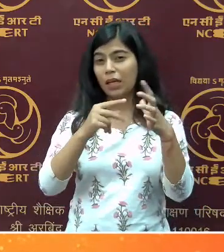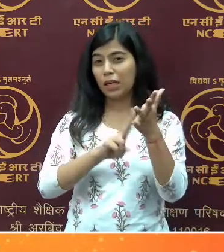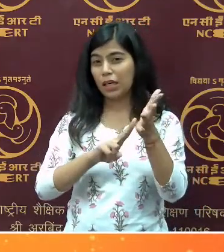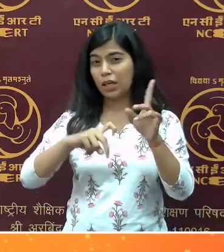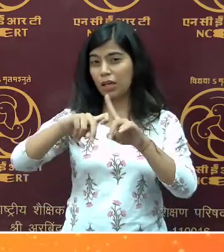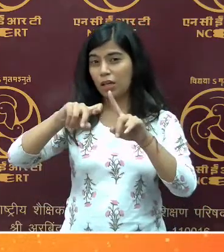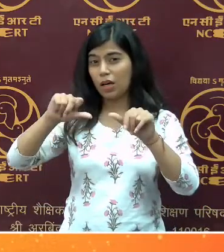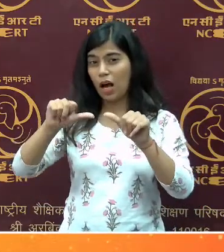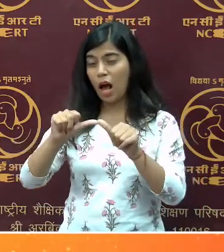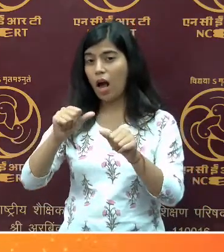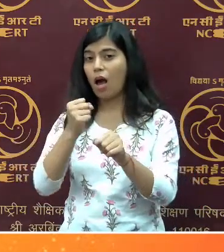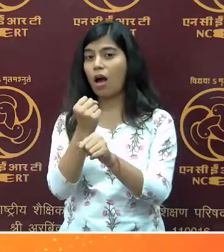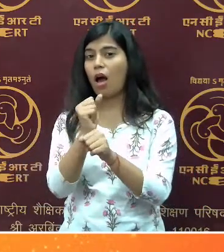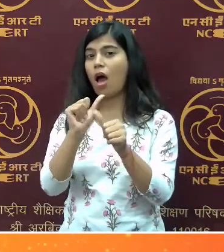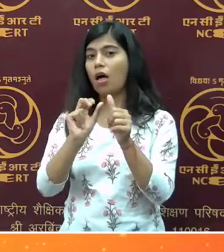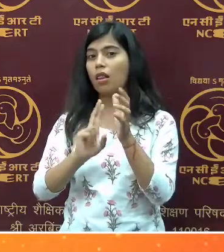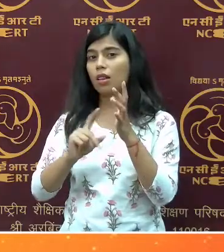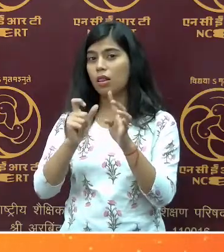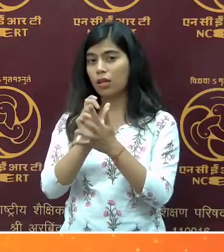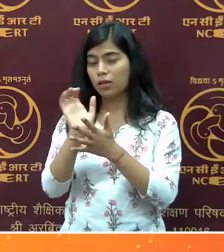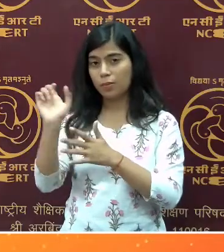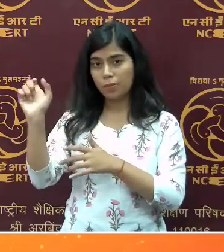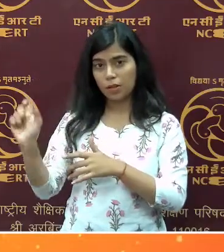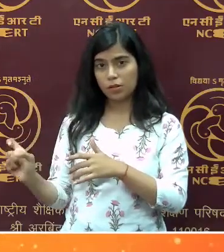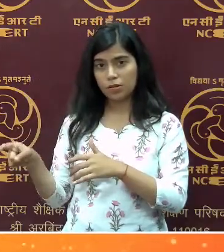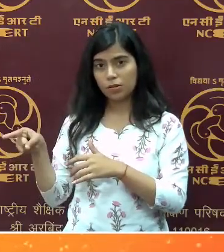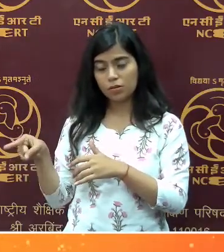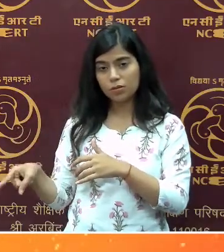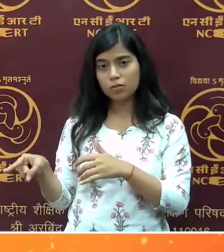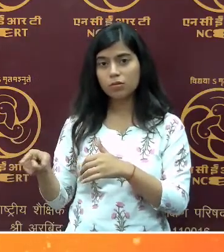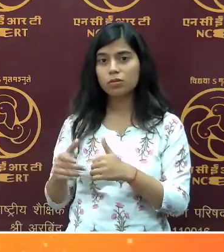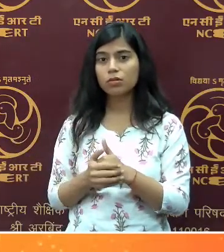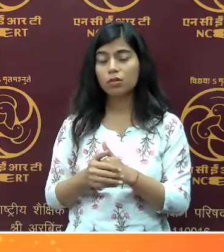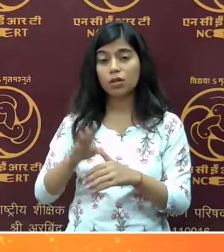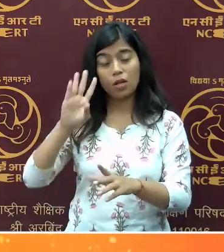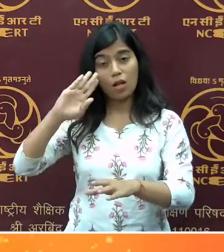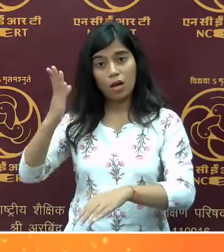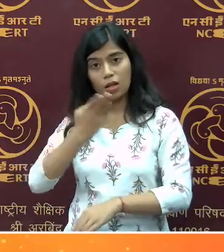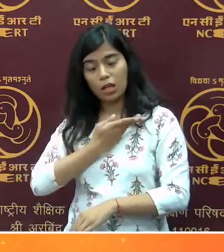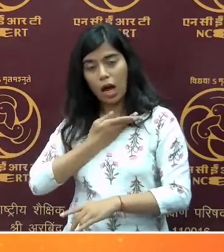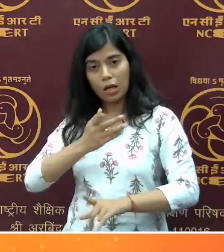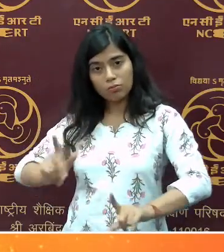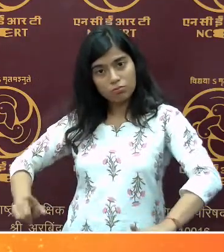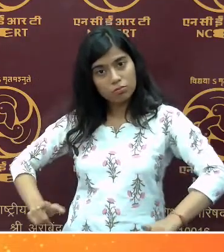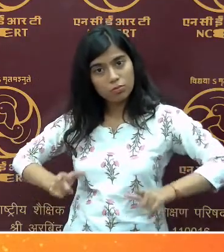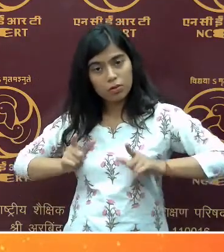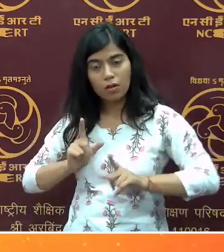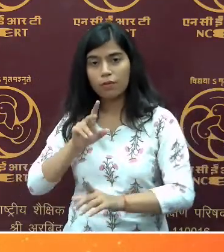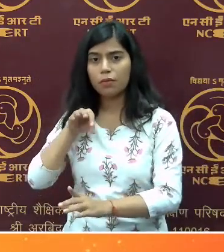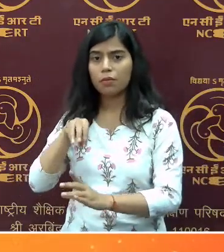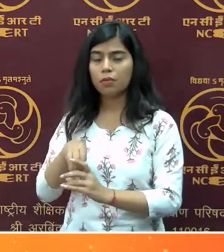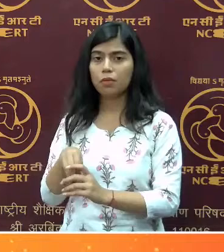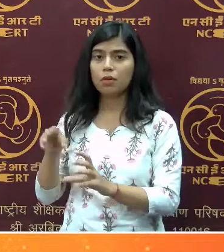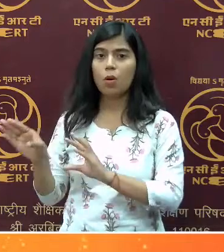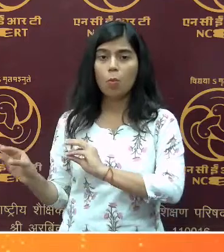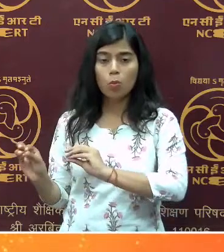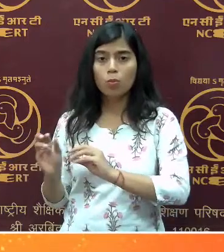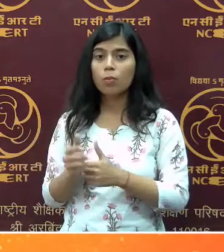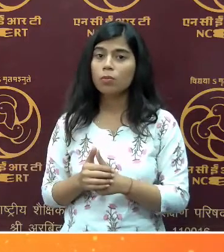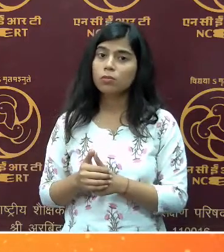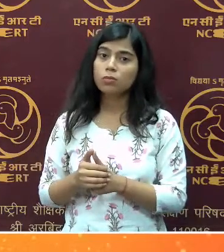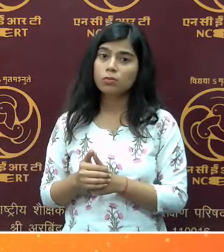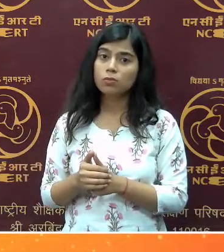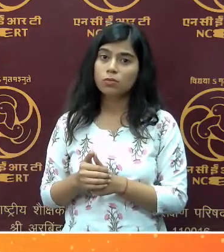has expanded its interpretation by adding that right to life includes movement of a person